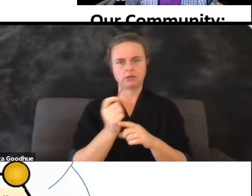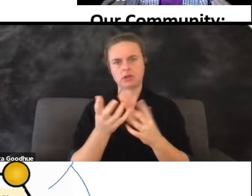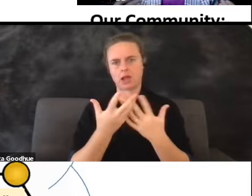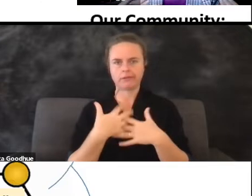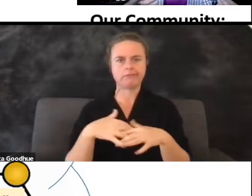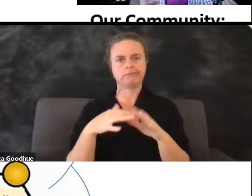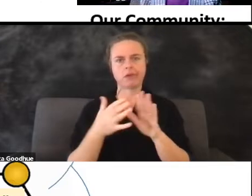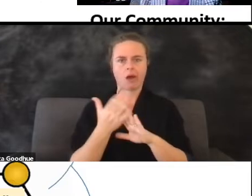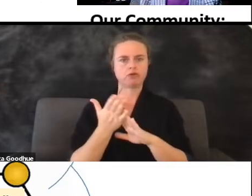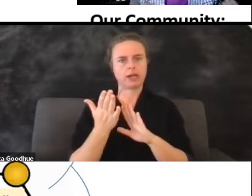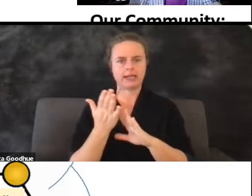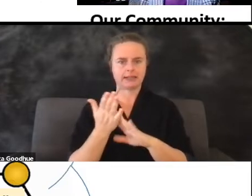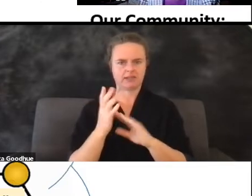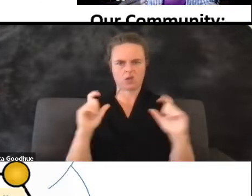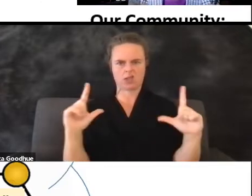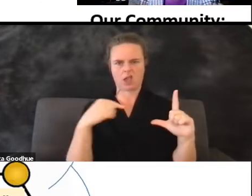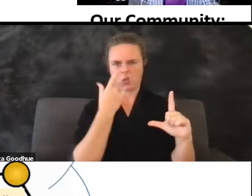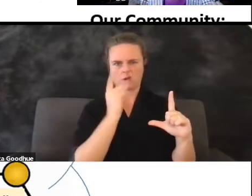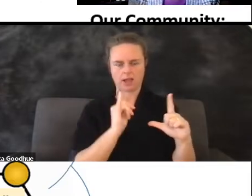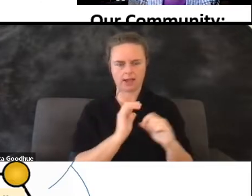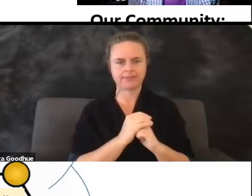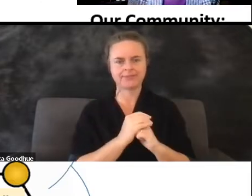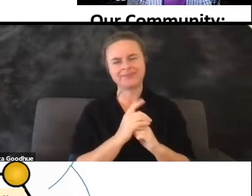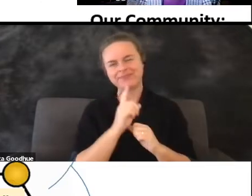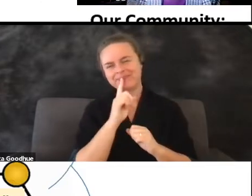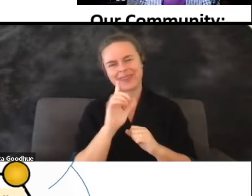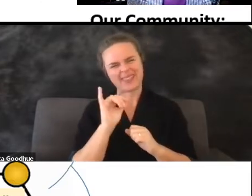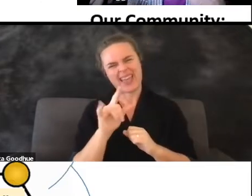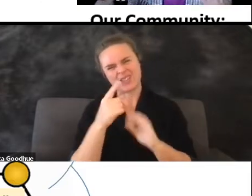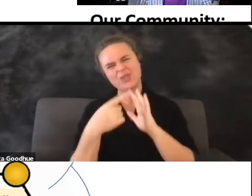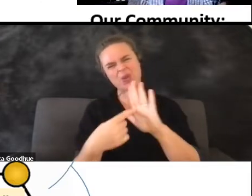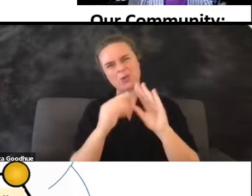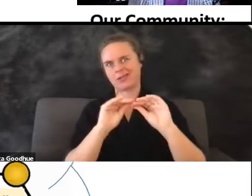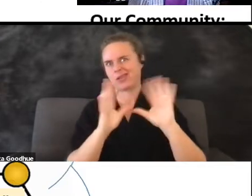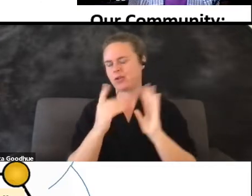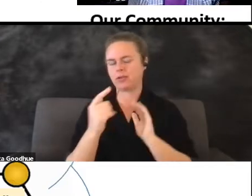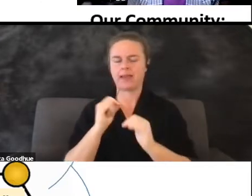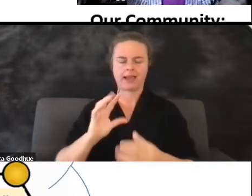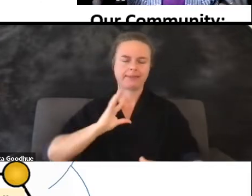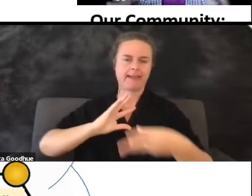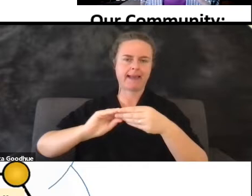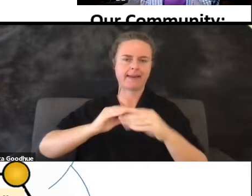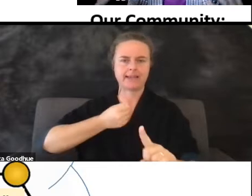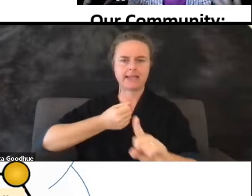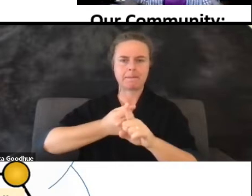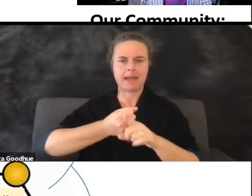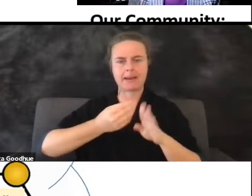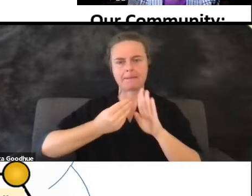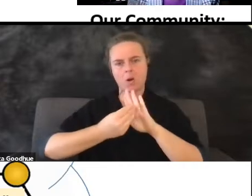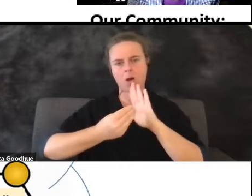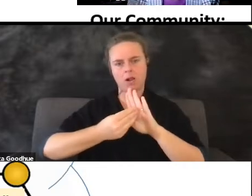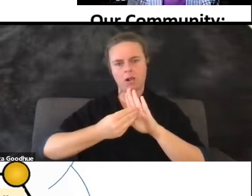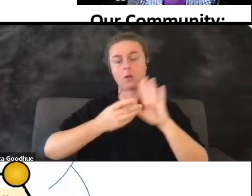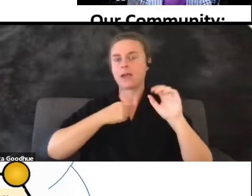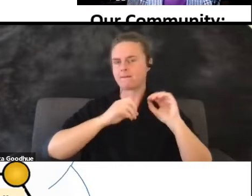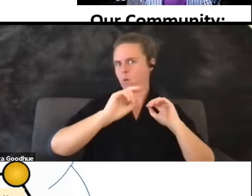this is really kind of a classic collective impact model, where you have a backbone organization, you have that steering